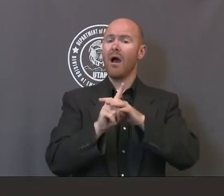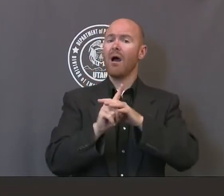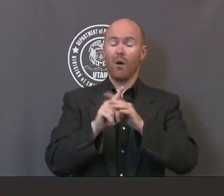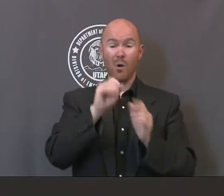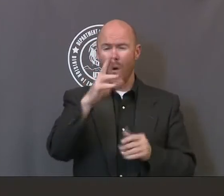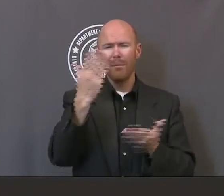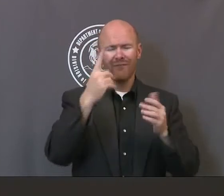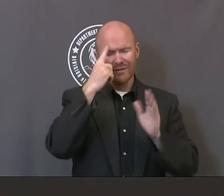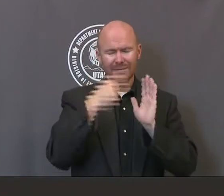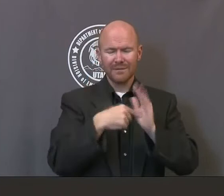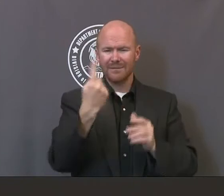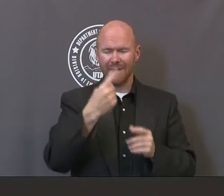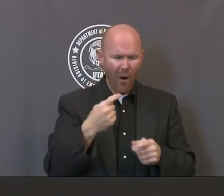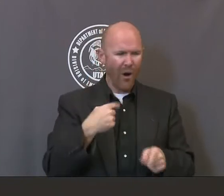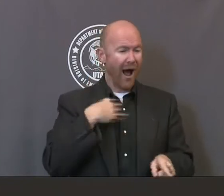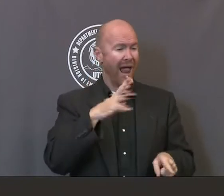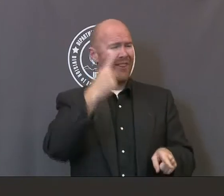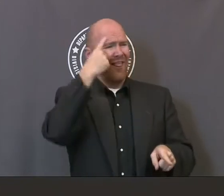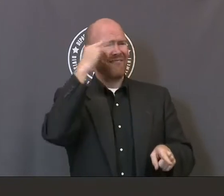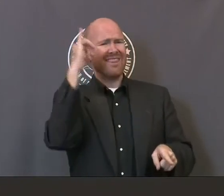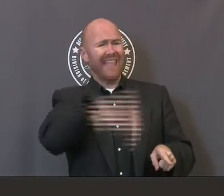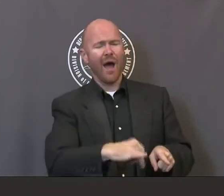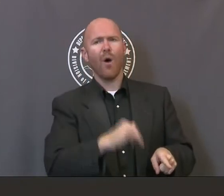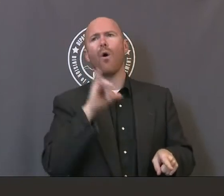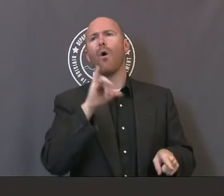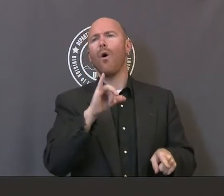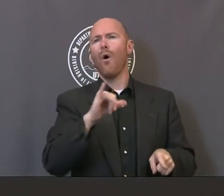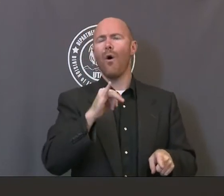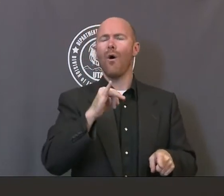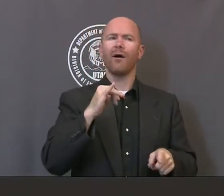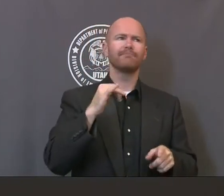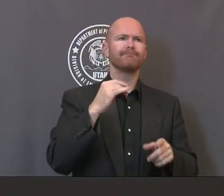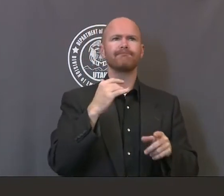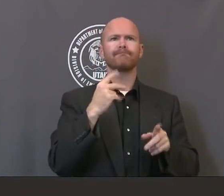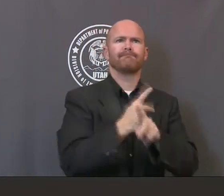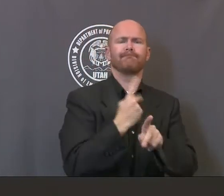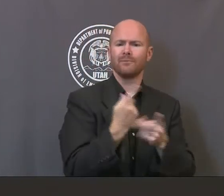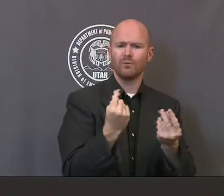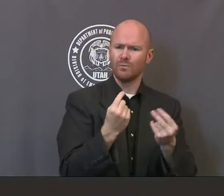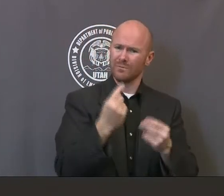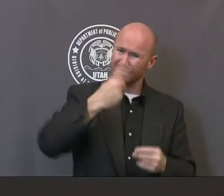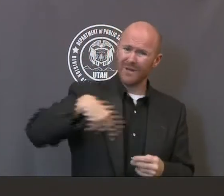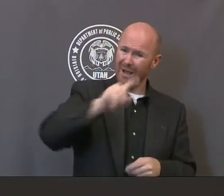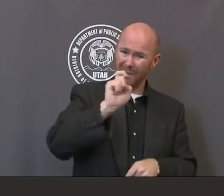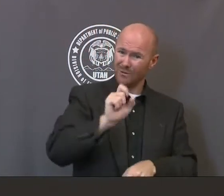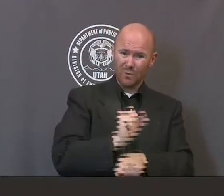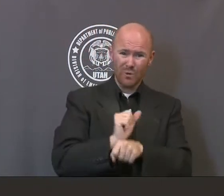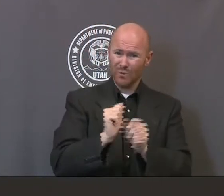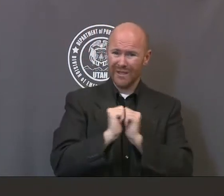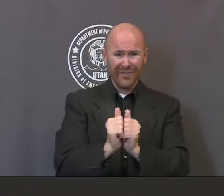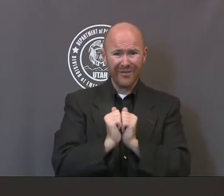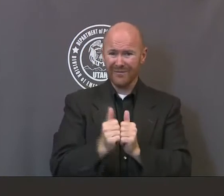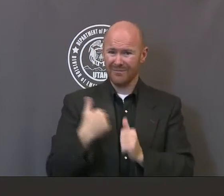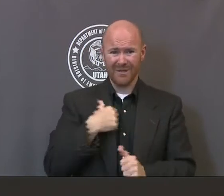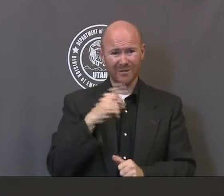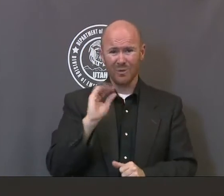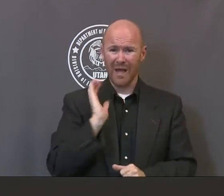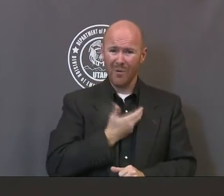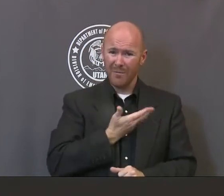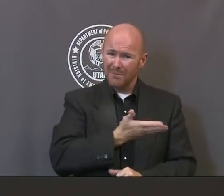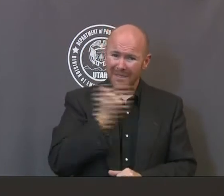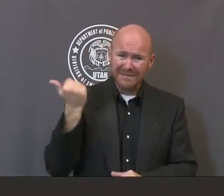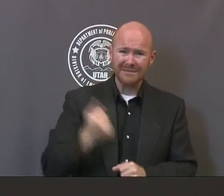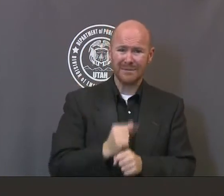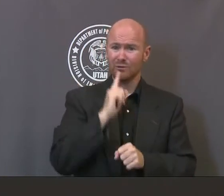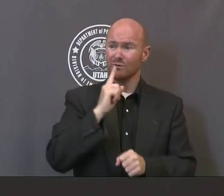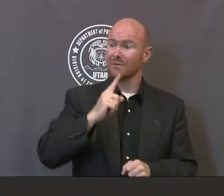point. So again, everybody needs to kind of get up to speed, and we'll learn as we go here. And we'll do our best to make sure that everybody